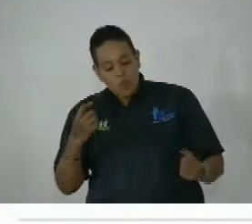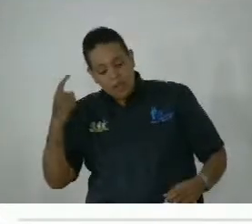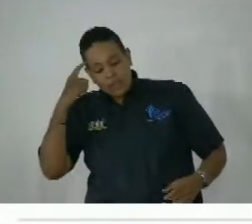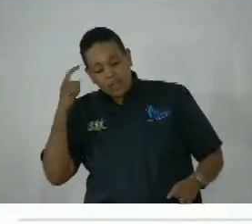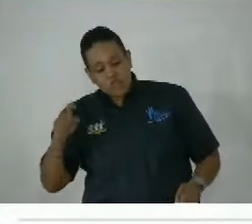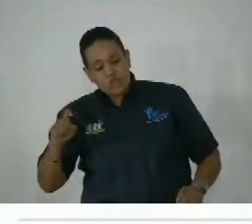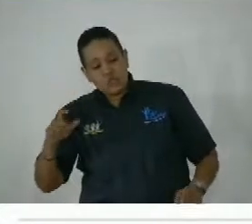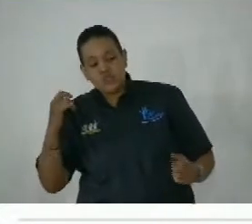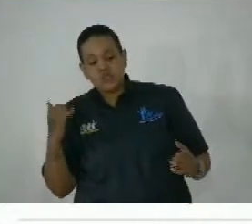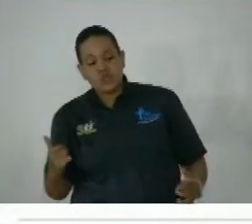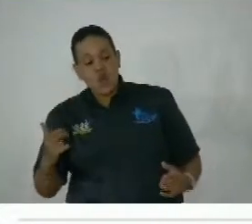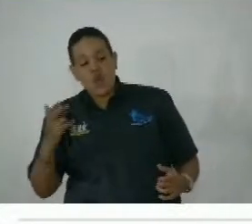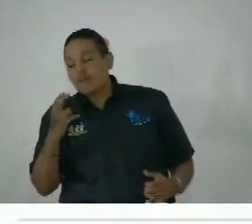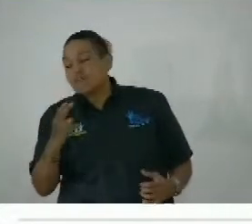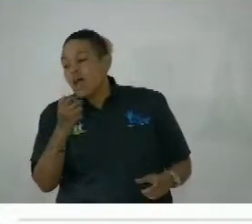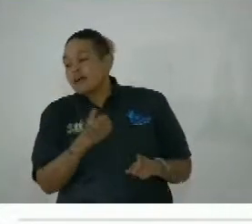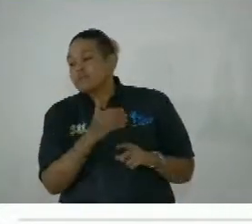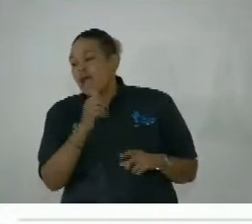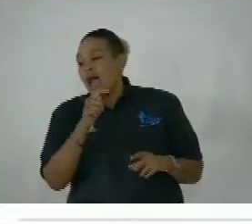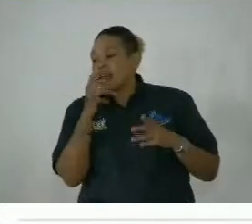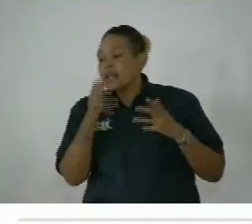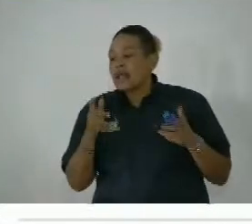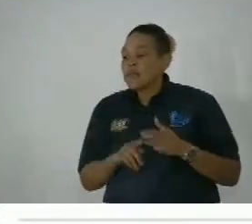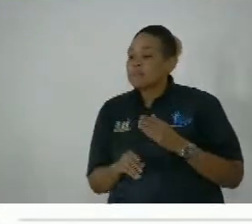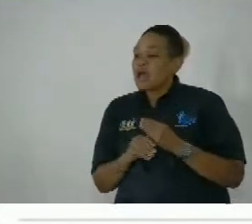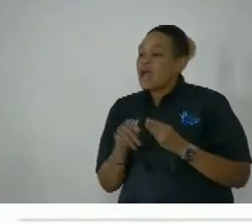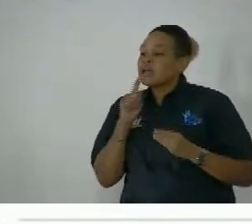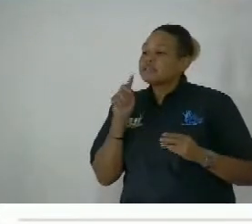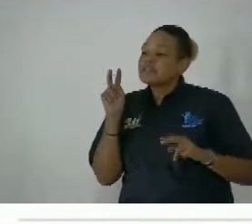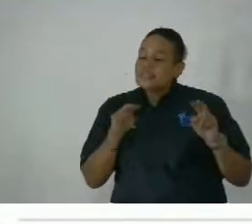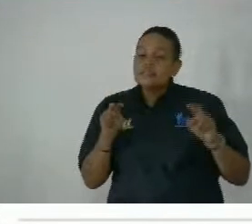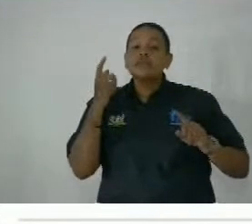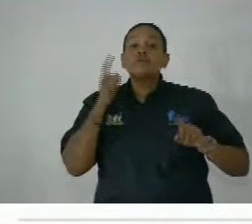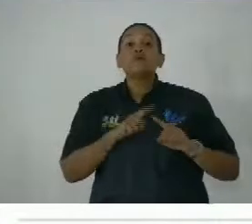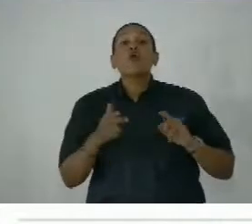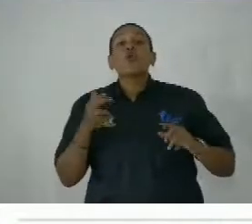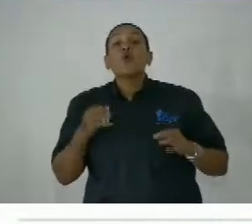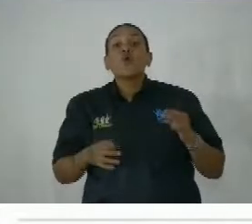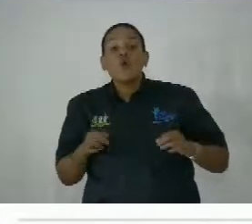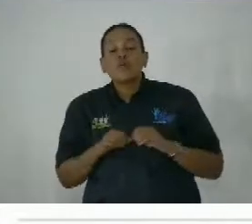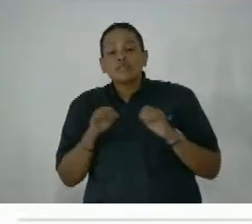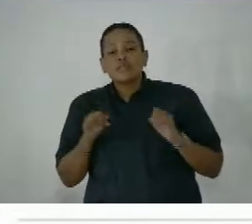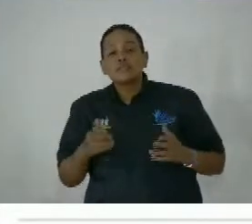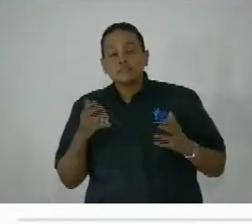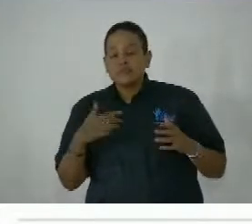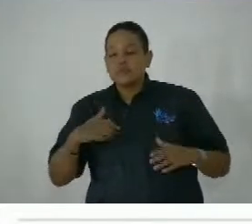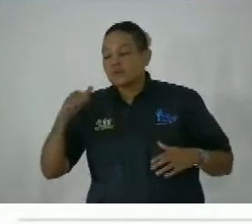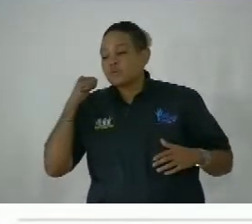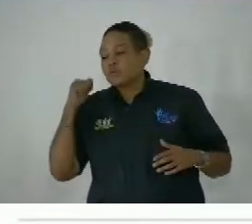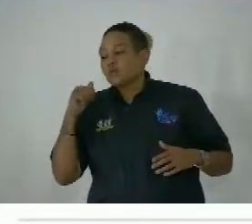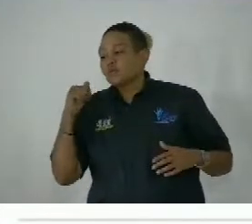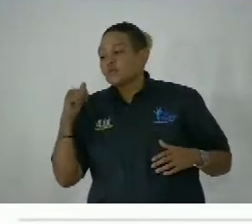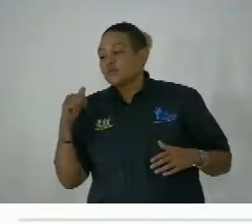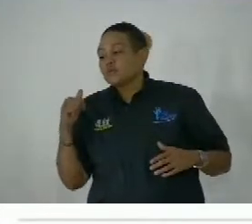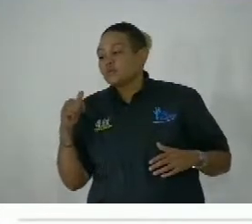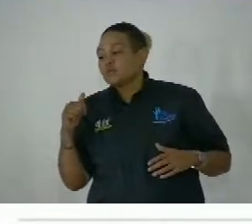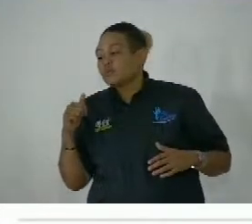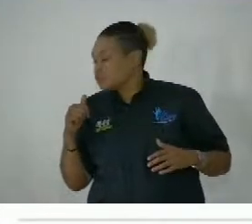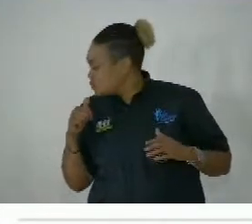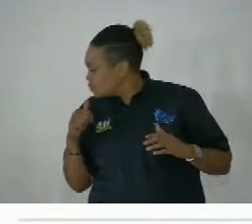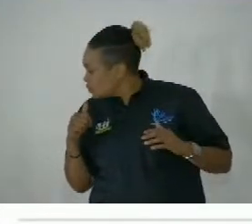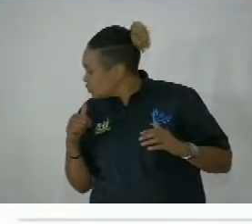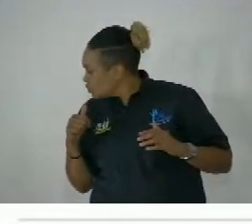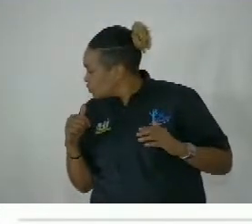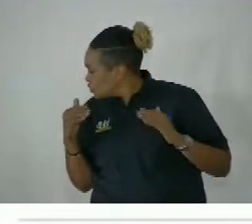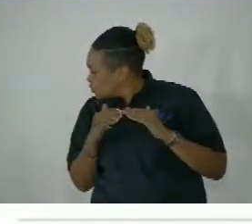should be, now that the firearms are in place and they're being tried. But the court system goes this way, and we're not going to criticize them for that. It's justice